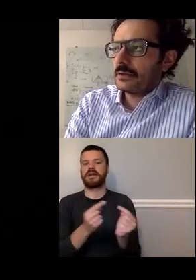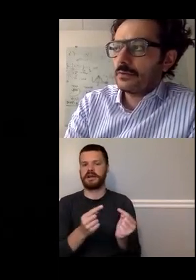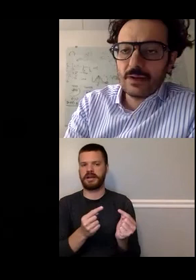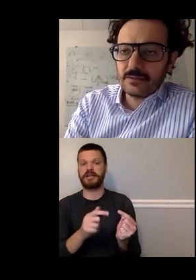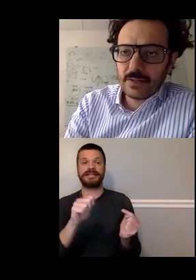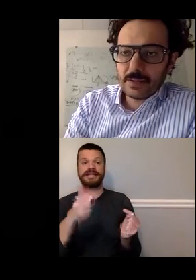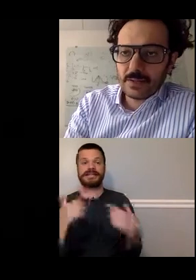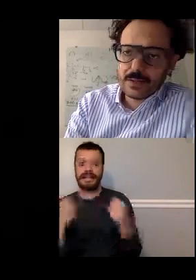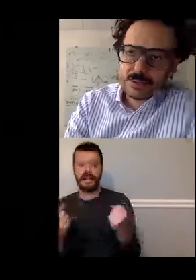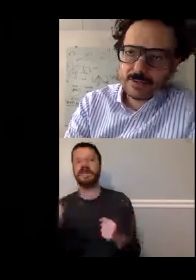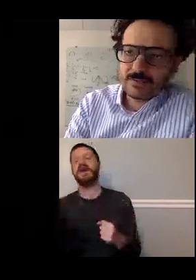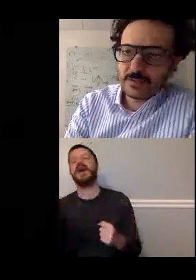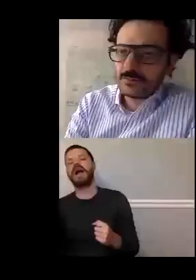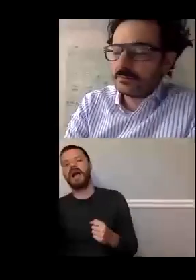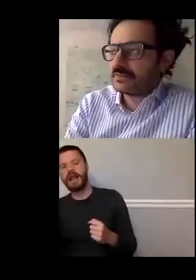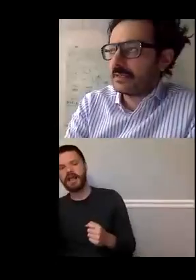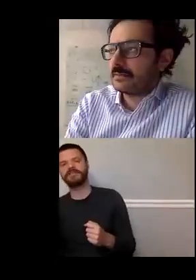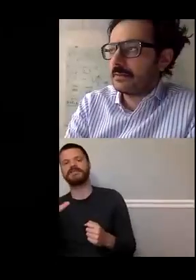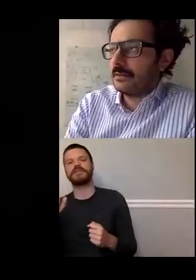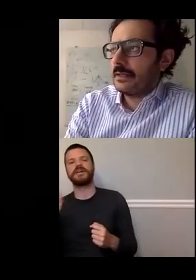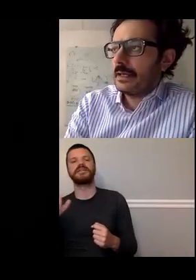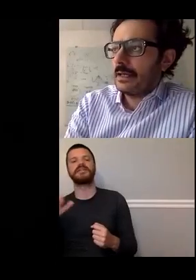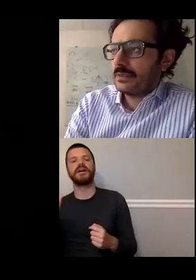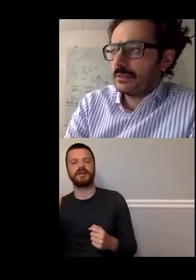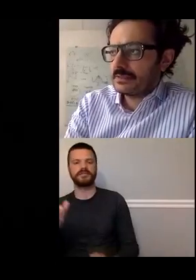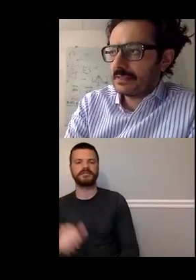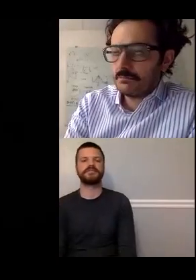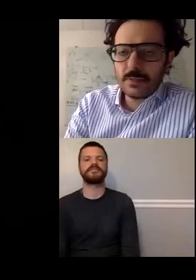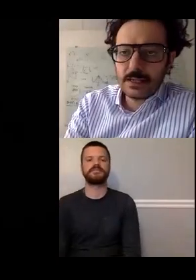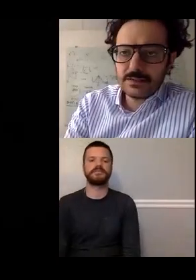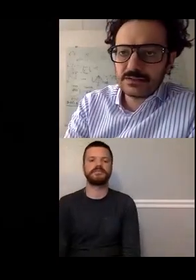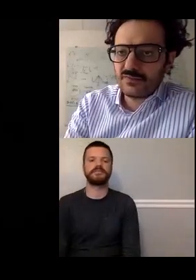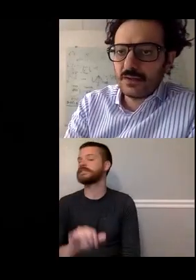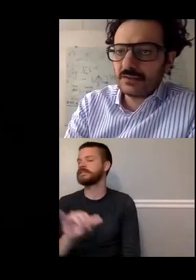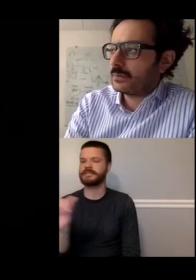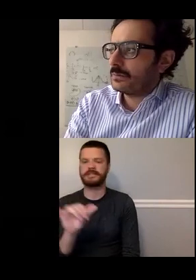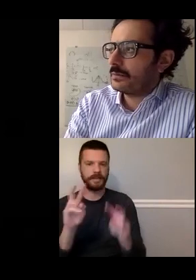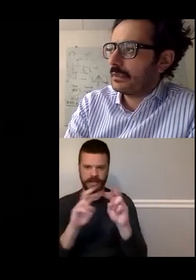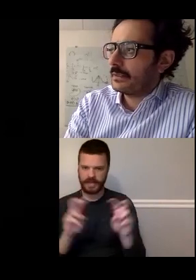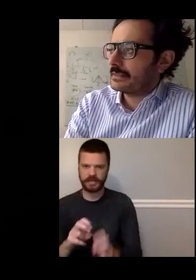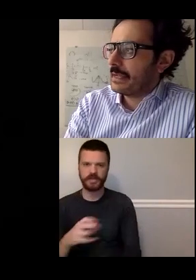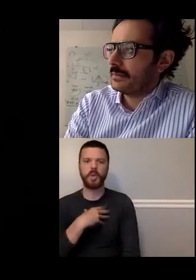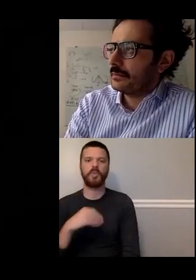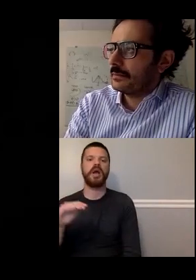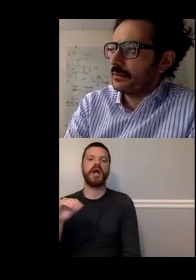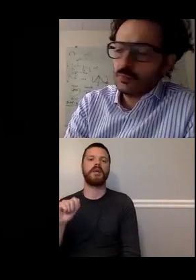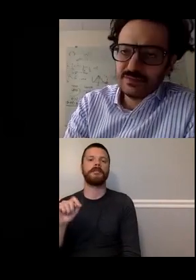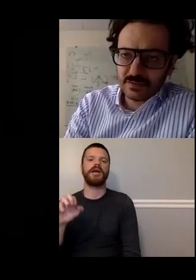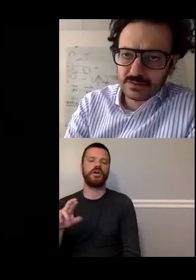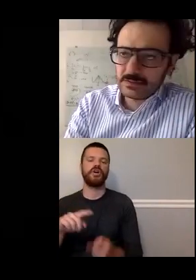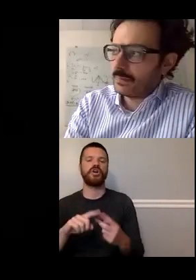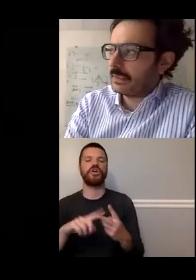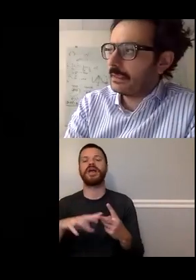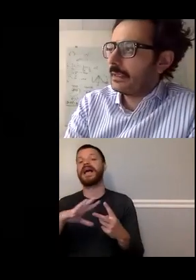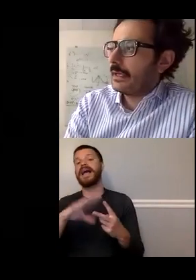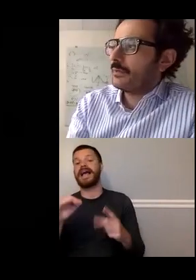chronic neuropathic back pain patients suffering from sciatica. And we did the same analysis of white matter and examined group